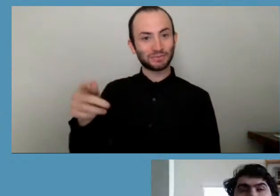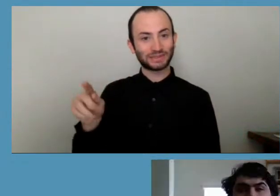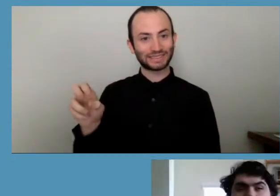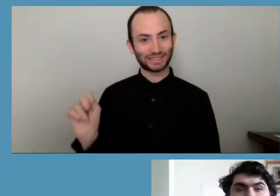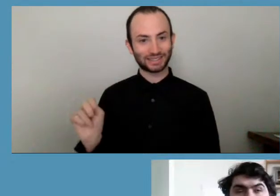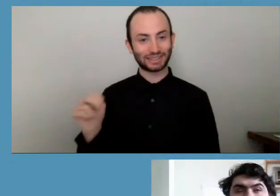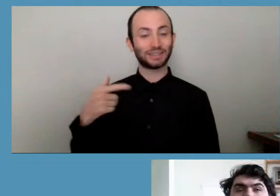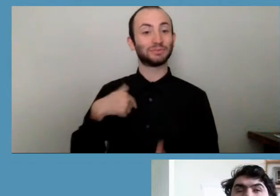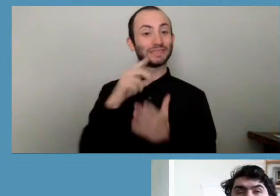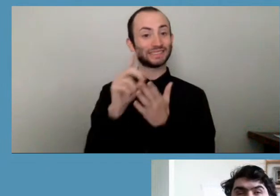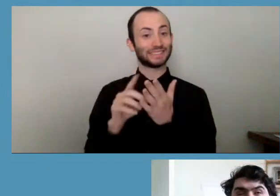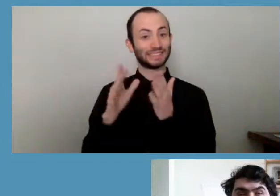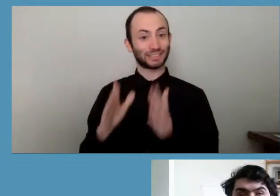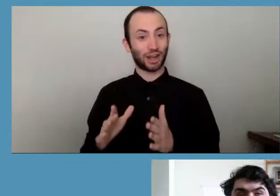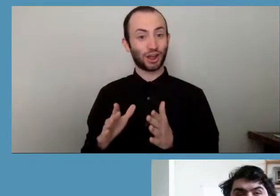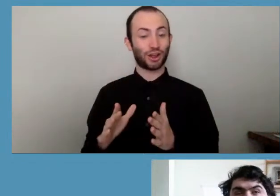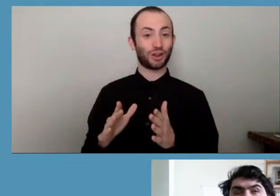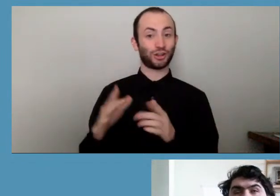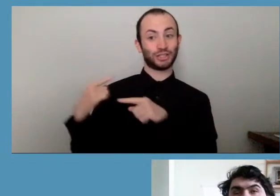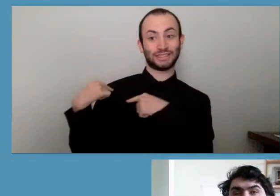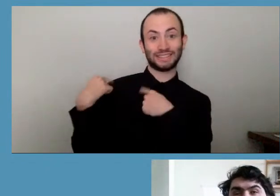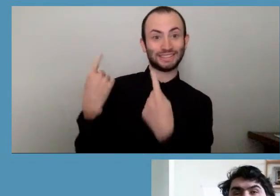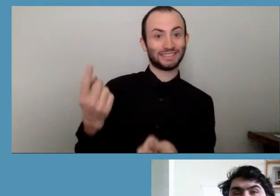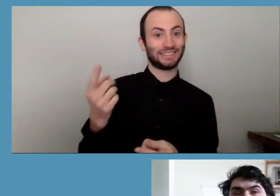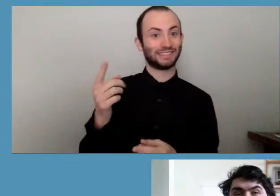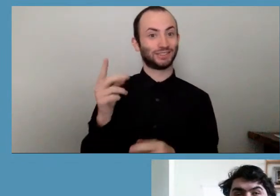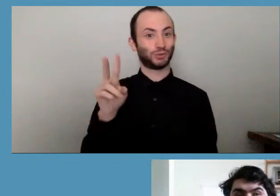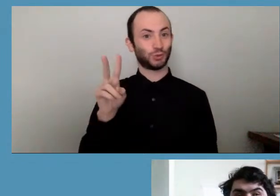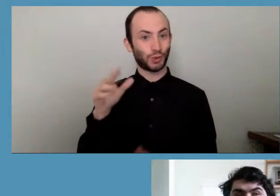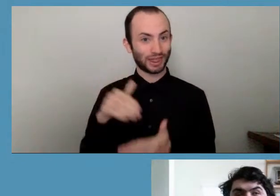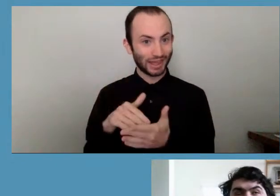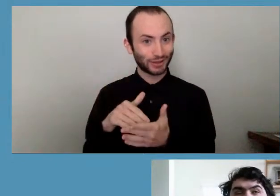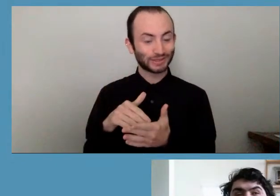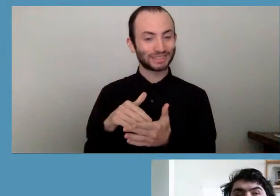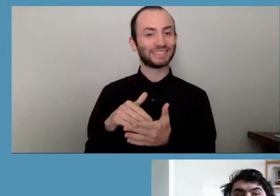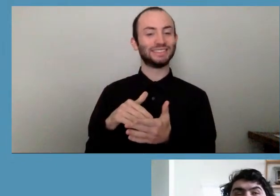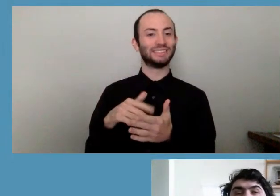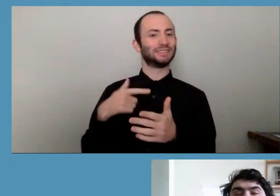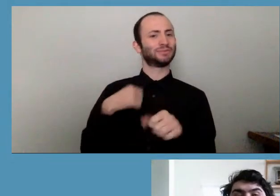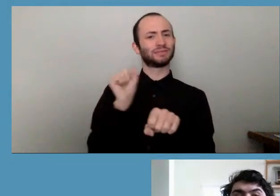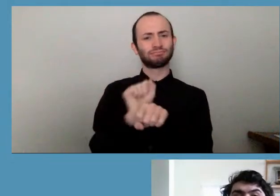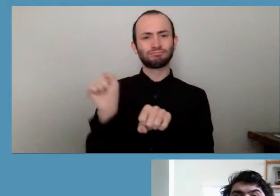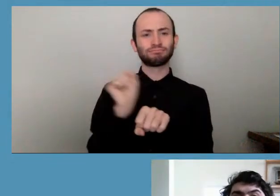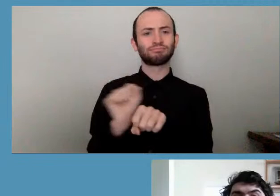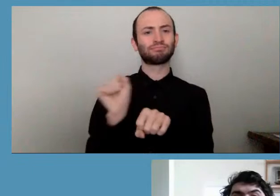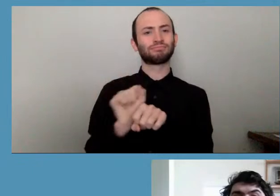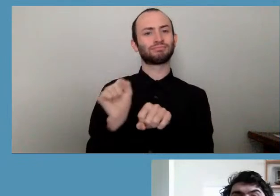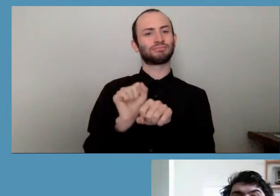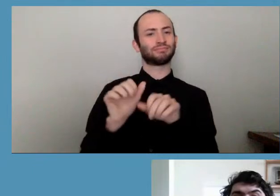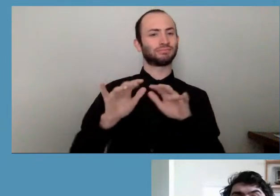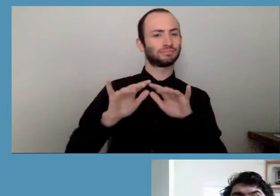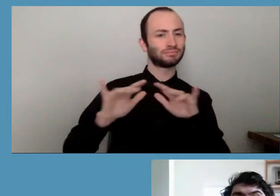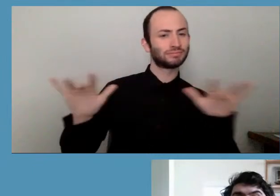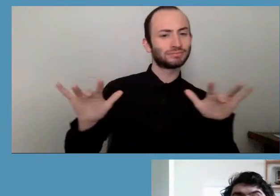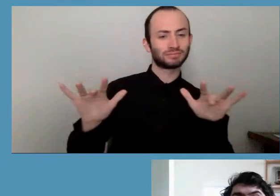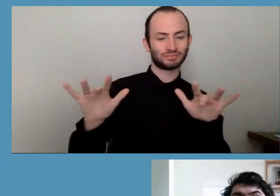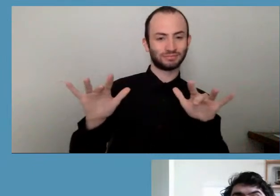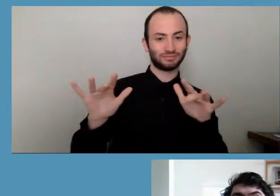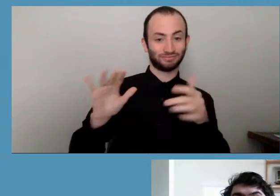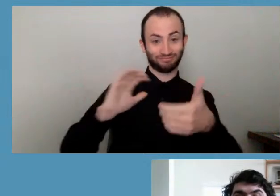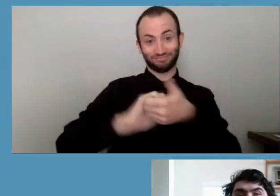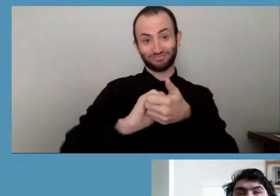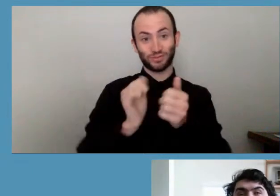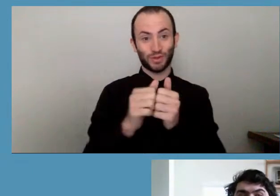the cultural sector since 2000. Everything I work on in partnership with Sina Bahram follows our